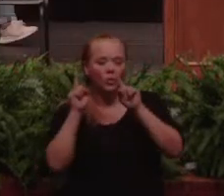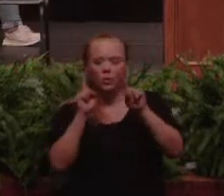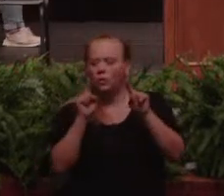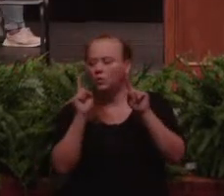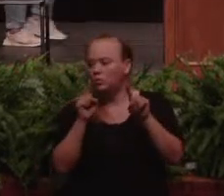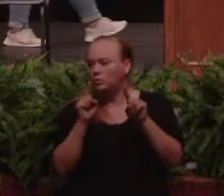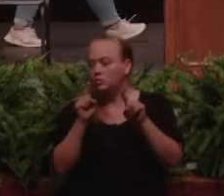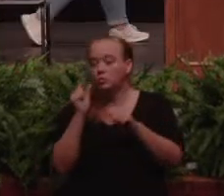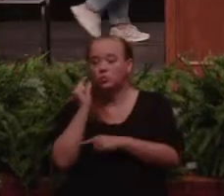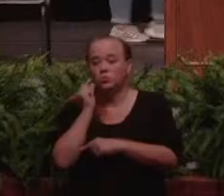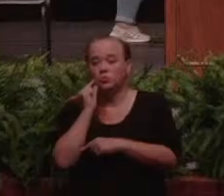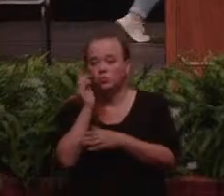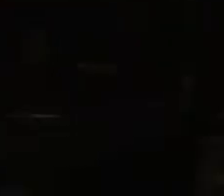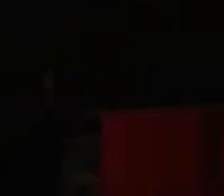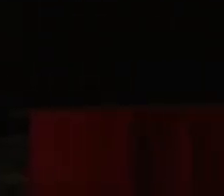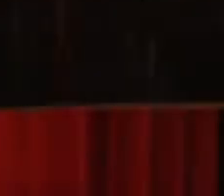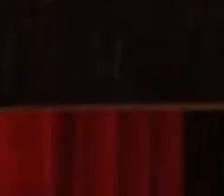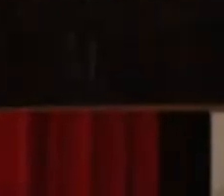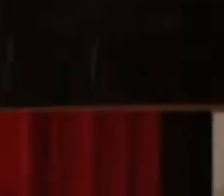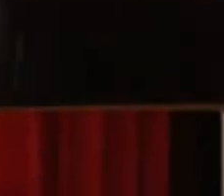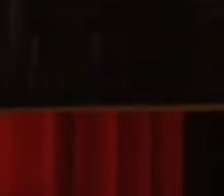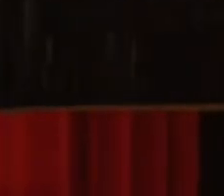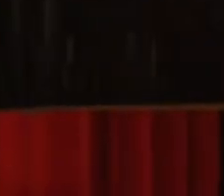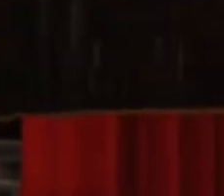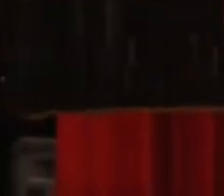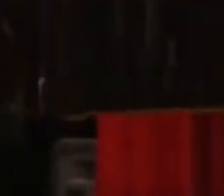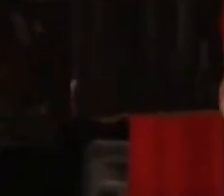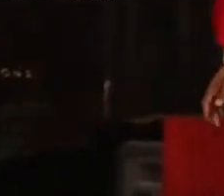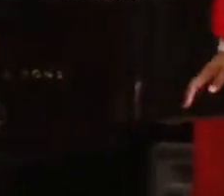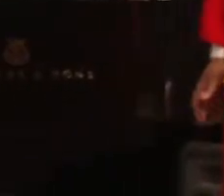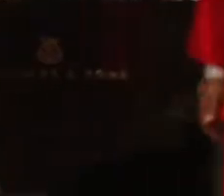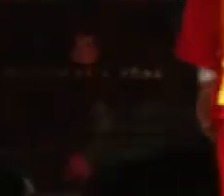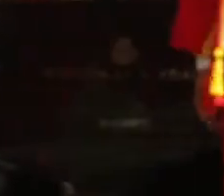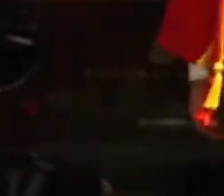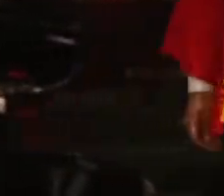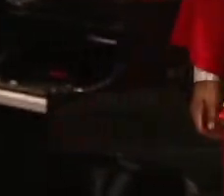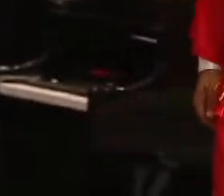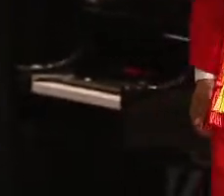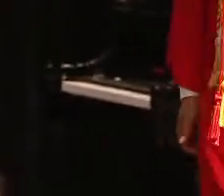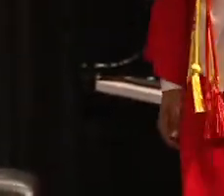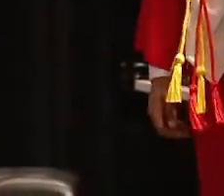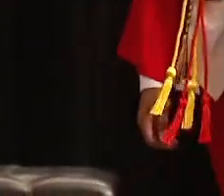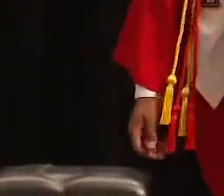Attending San Antonio College, Michael Anthony Valdez.